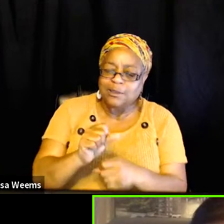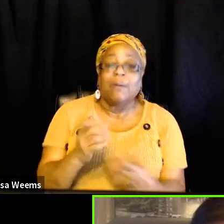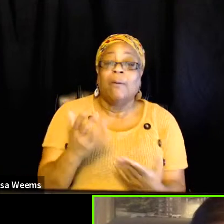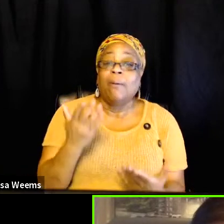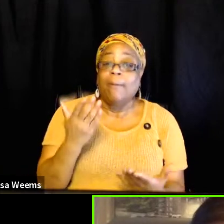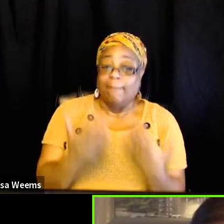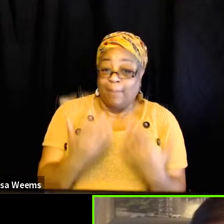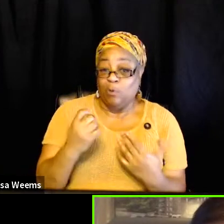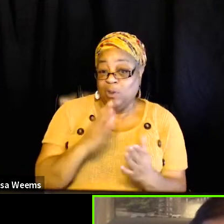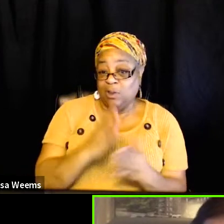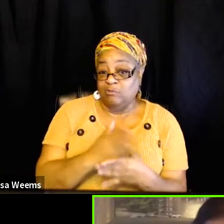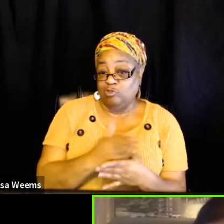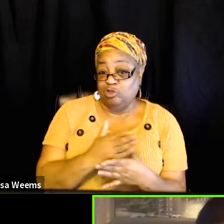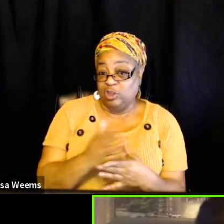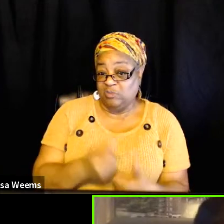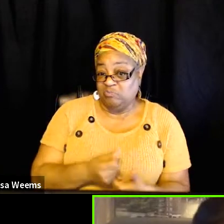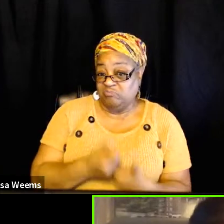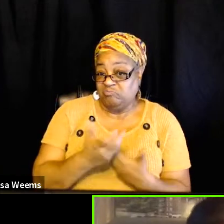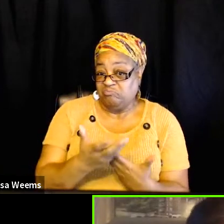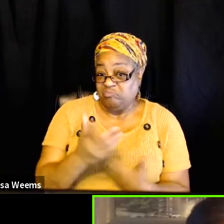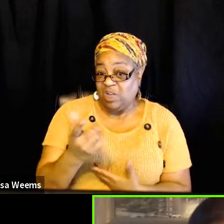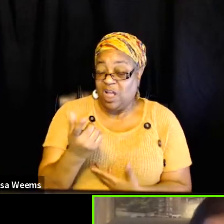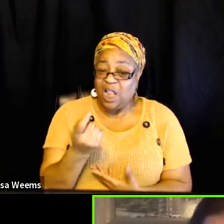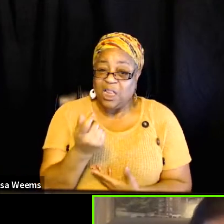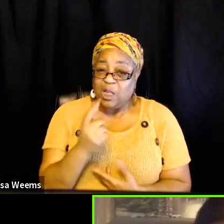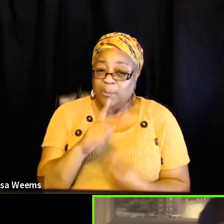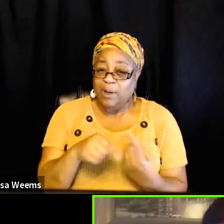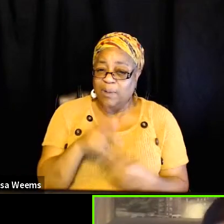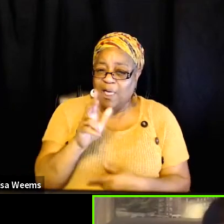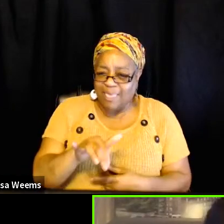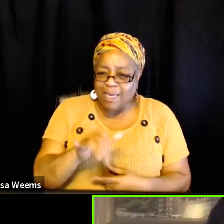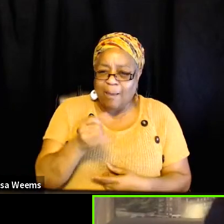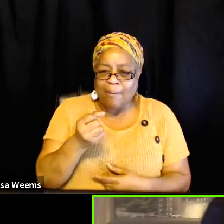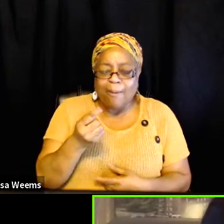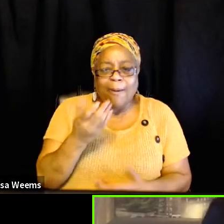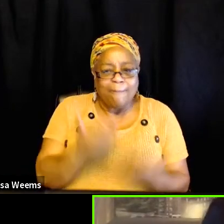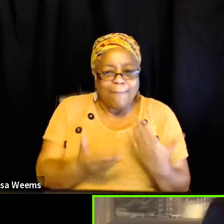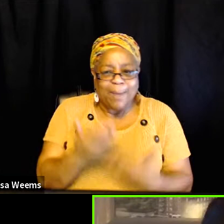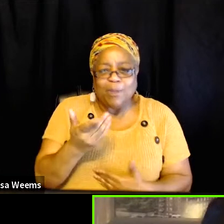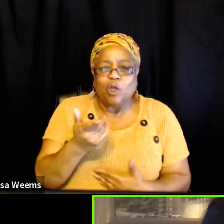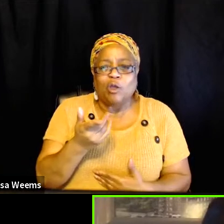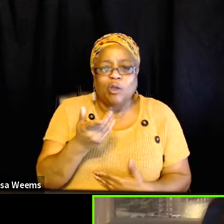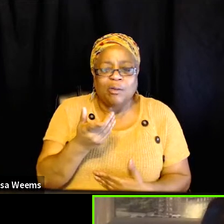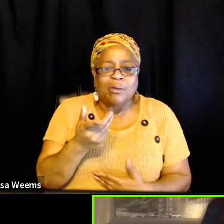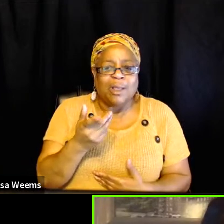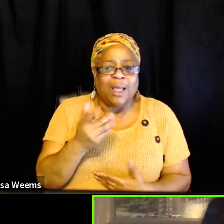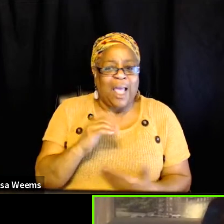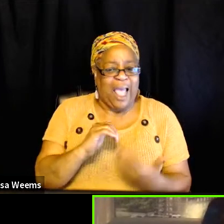that and kind of your experience working in multiple ways simultaneously.